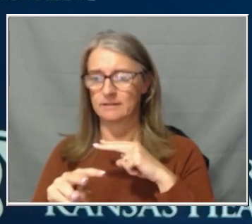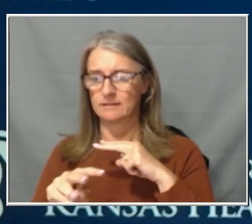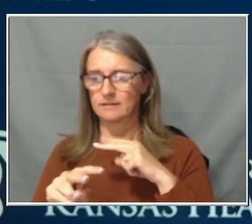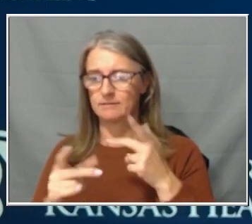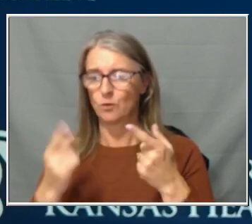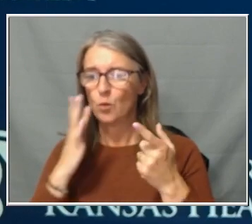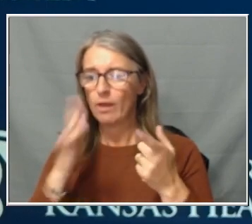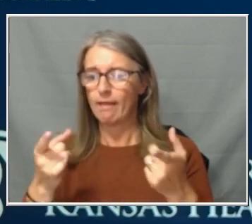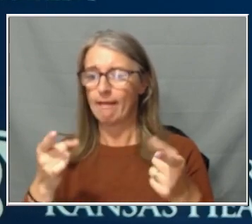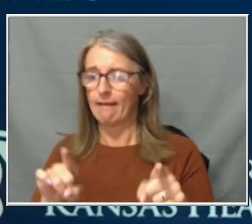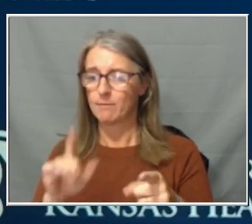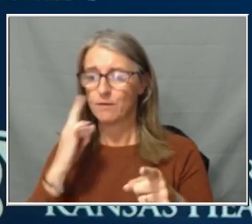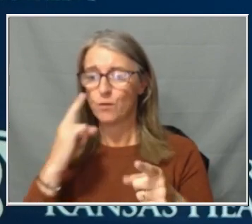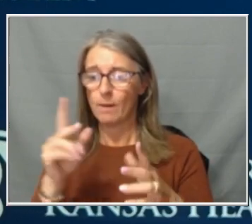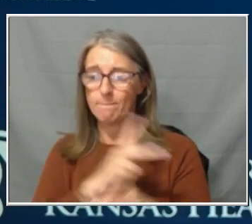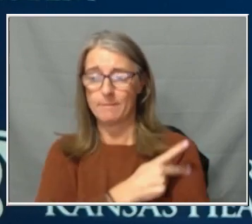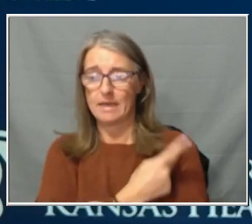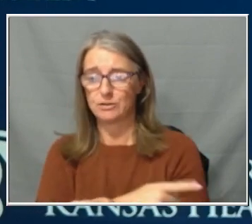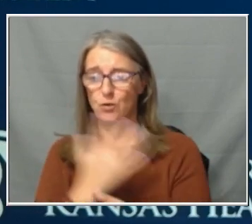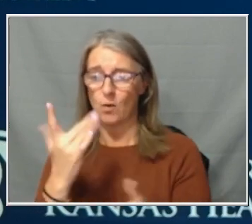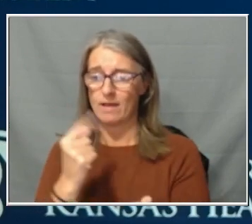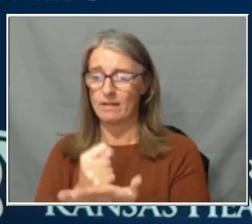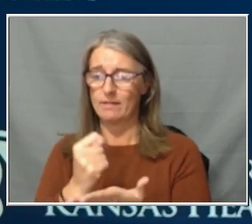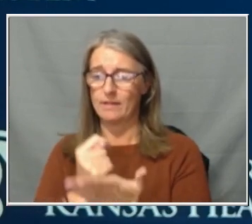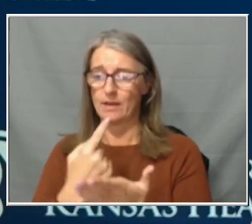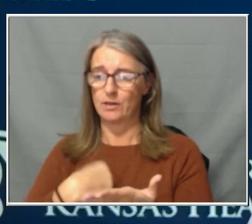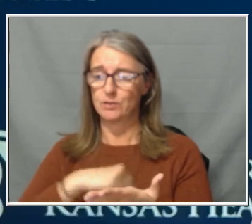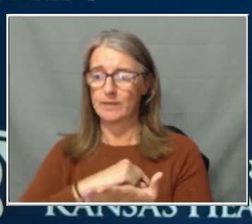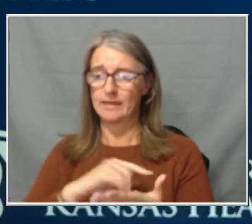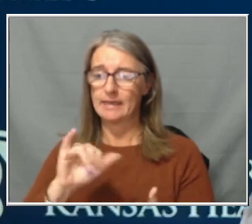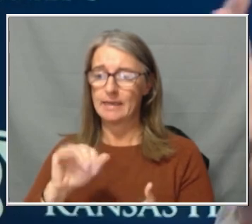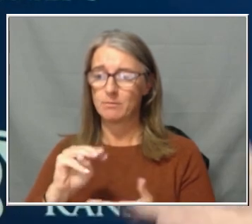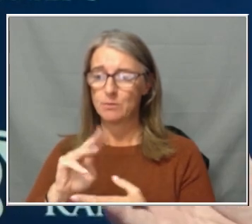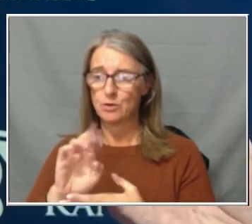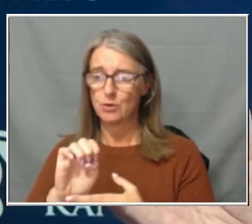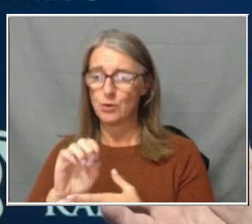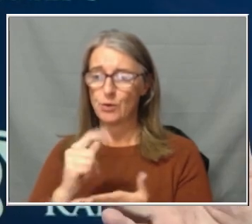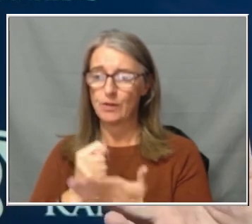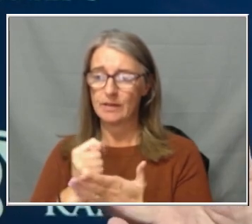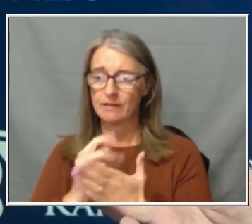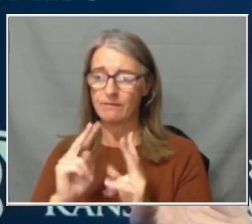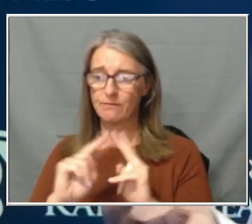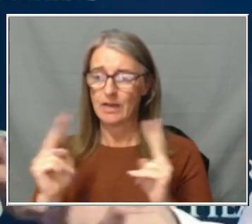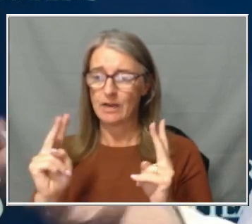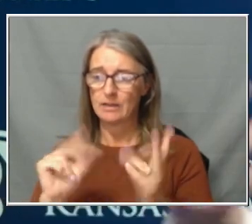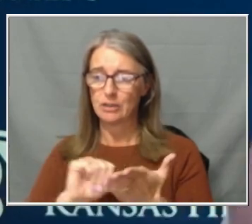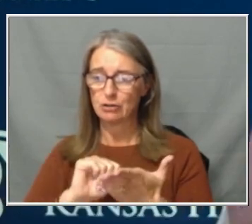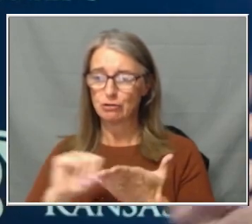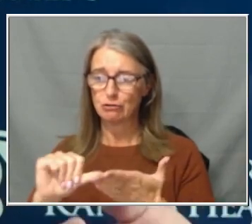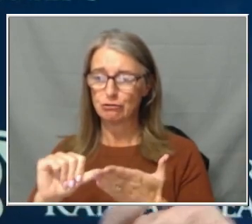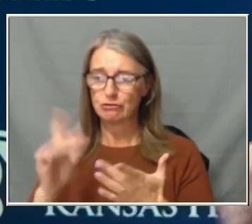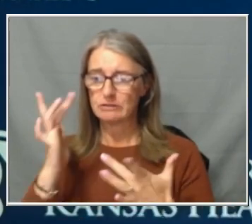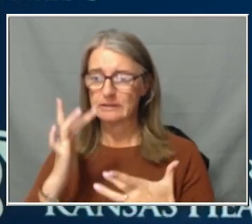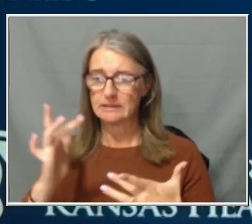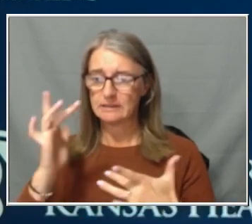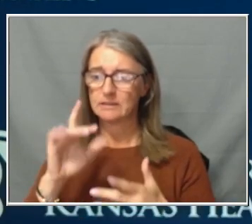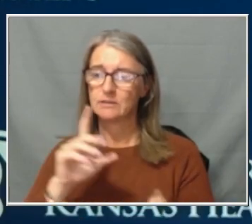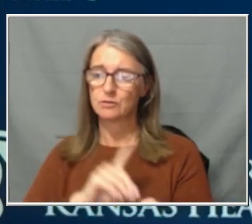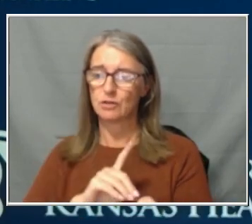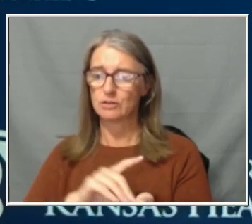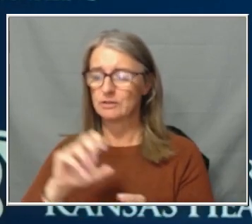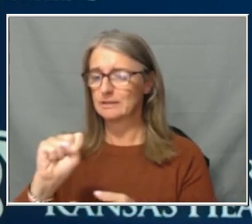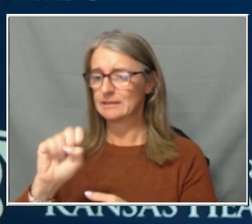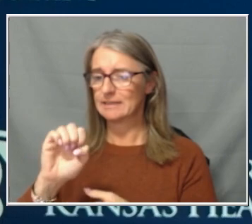prognosis for a patient because so many of the therapies we have, immunotherapy, this is still very much a surgical disease, so that's why Dr. Selby and I work